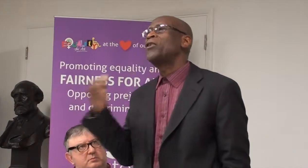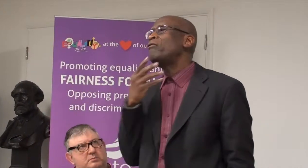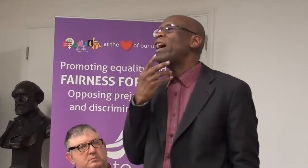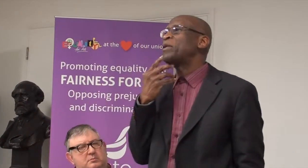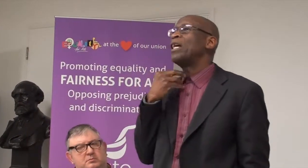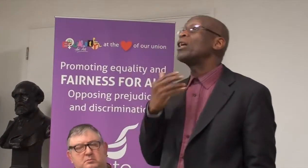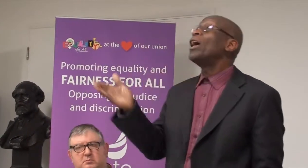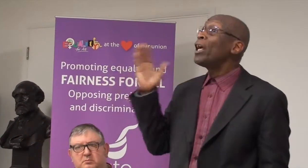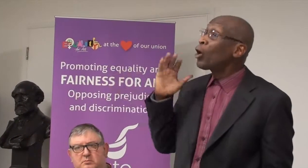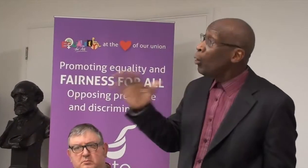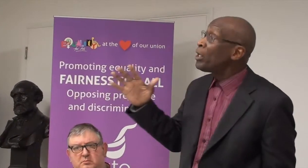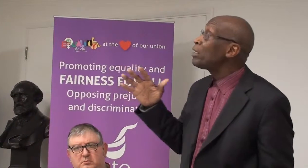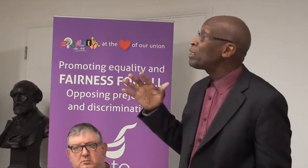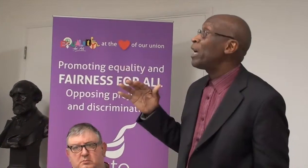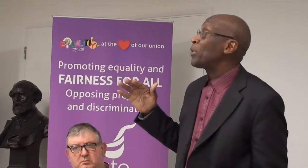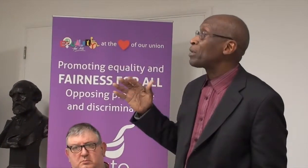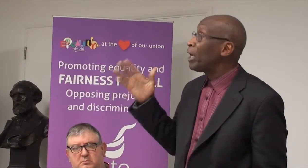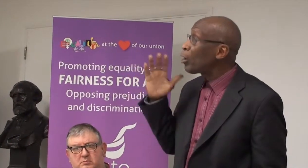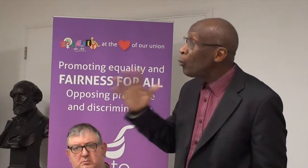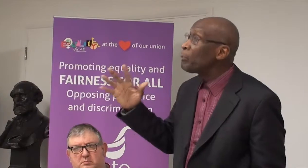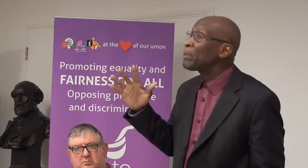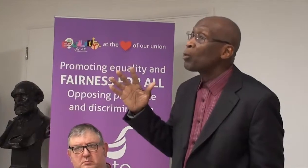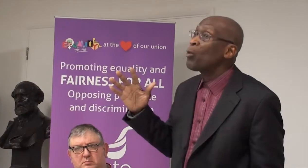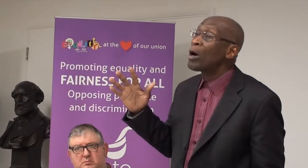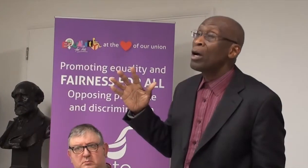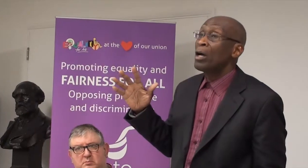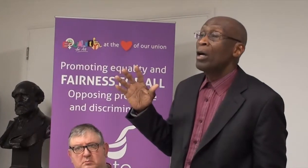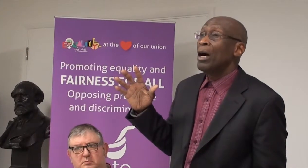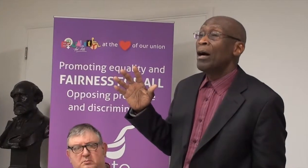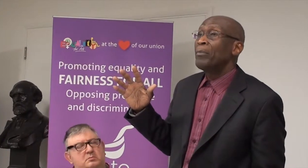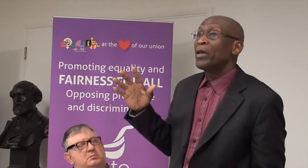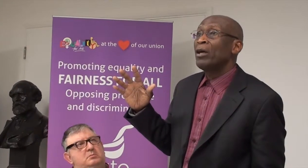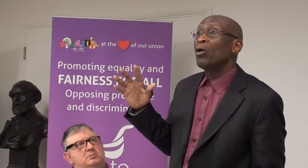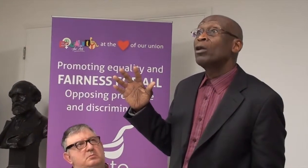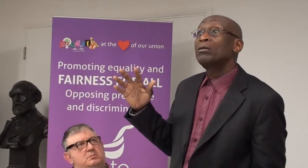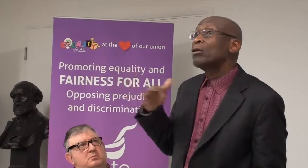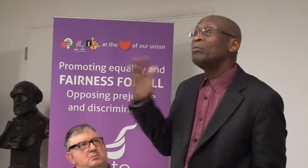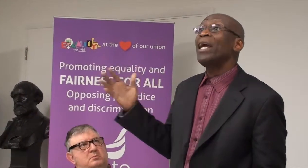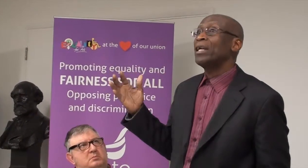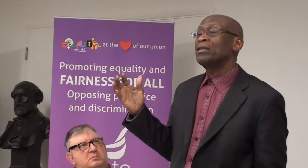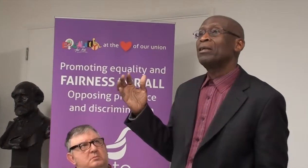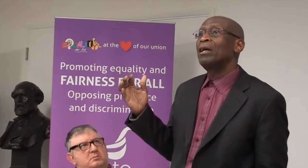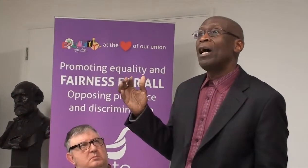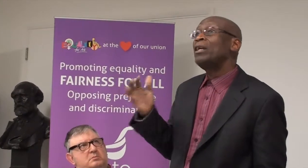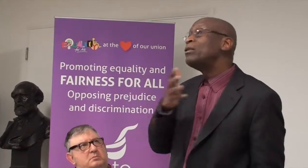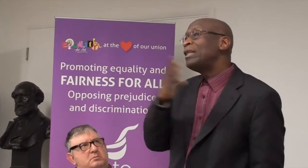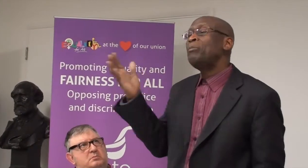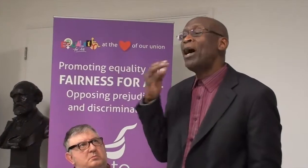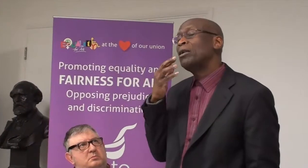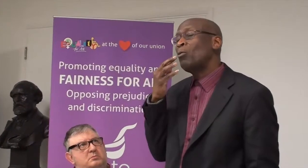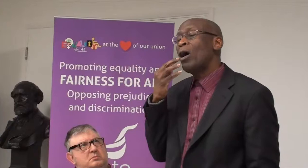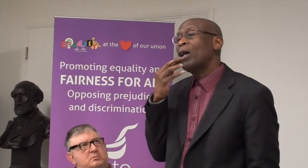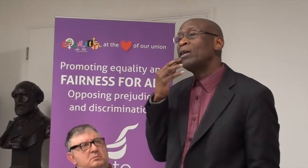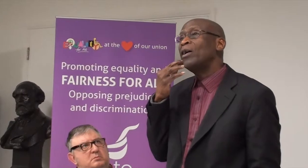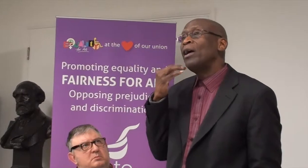30% and 35%, including the disabled, including people who were, you know, couldn't make it. And in that